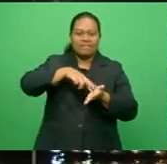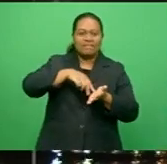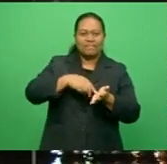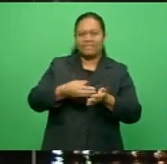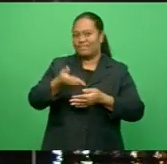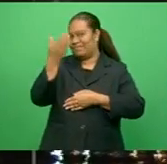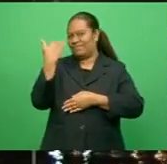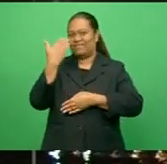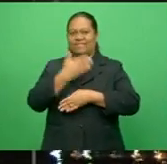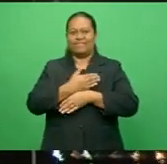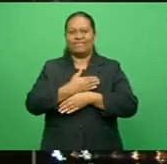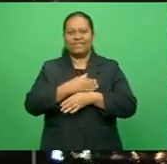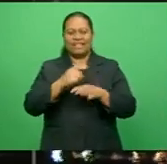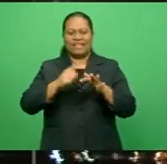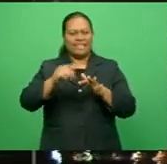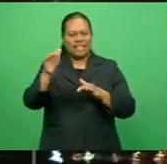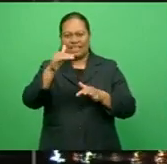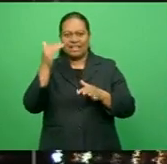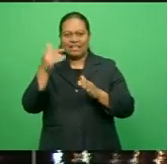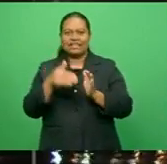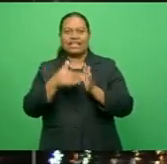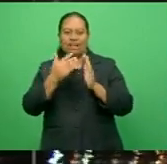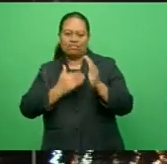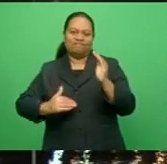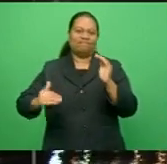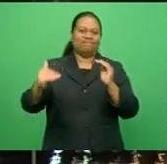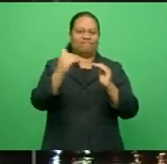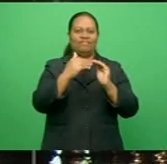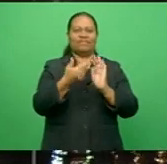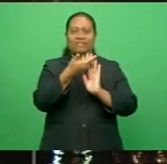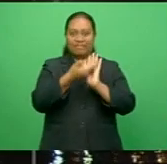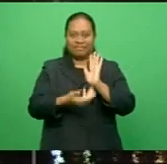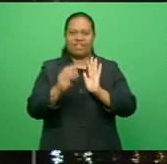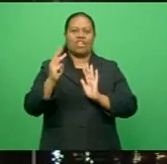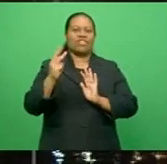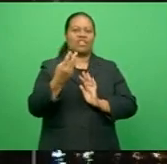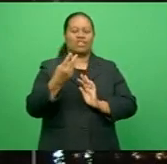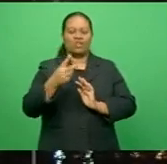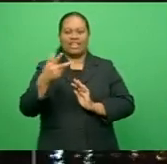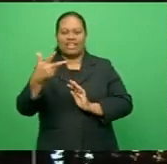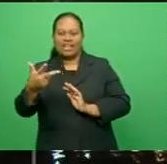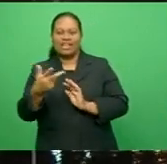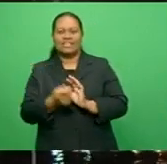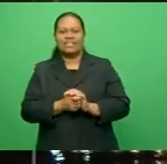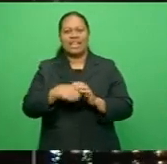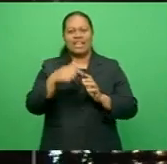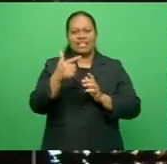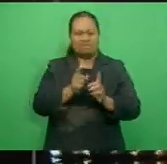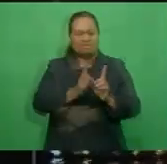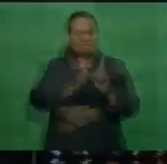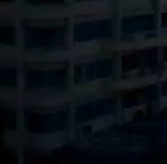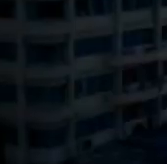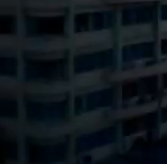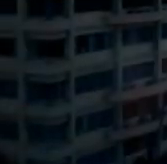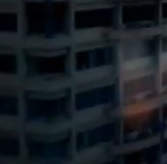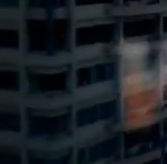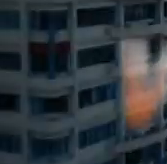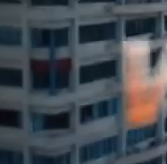night. The Eels now move up to 3rd place on the ladder with 28 points, 7 away from leaders Panthers.